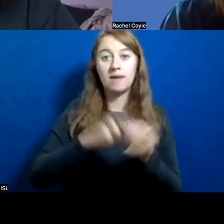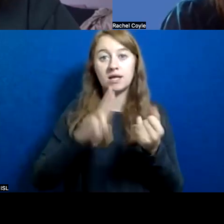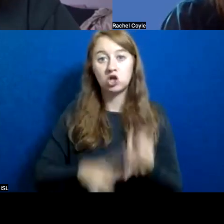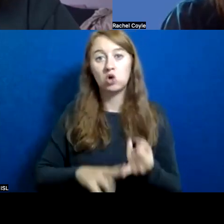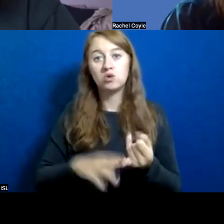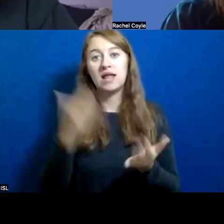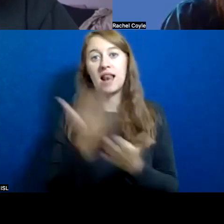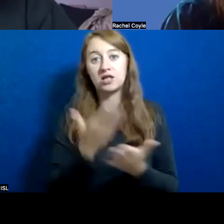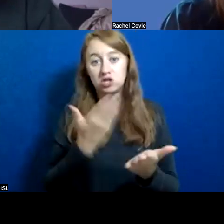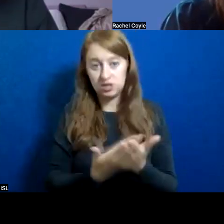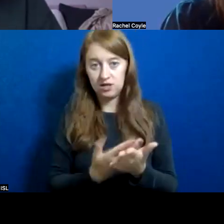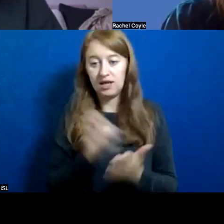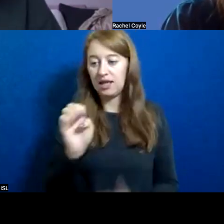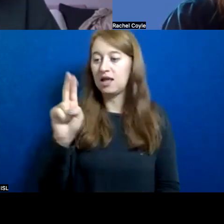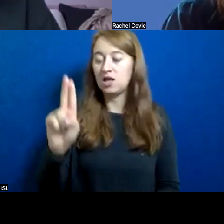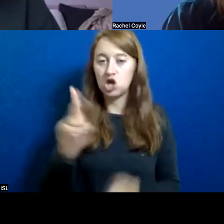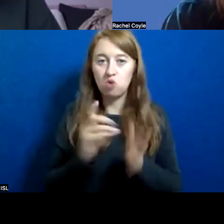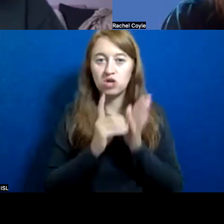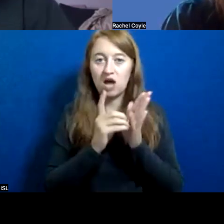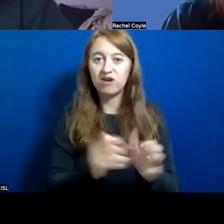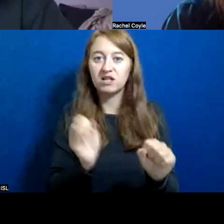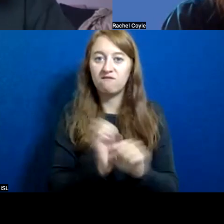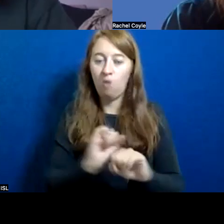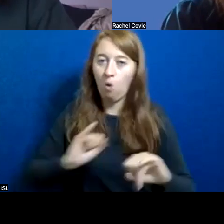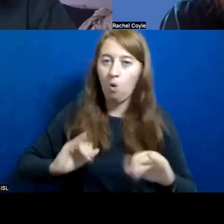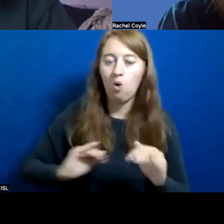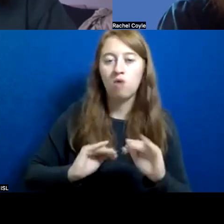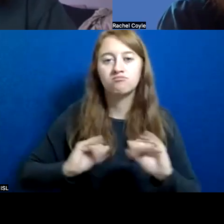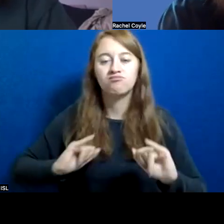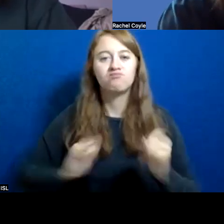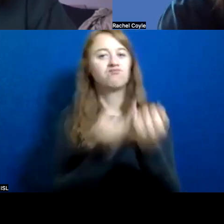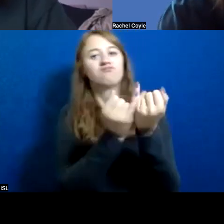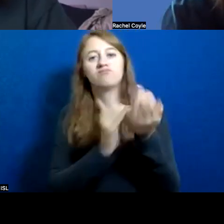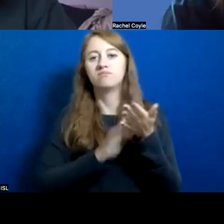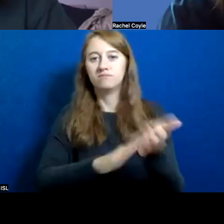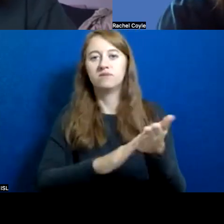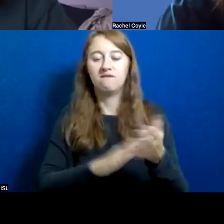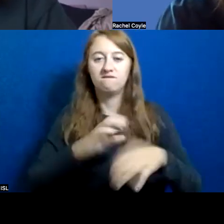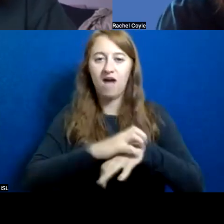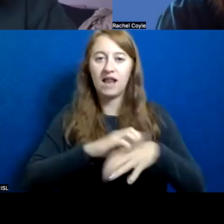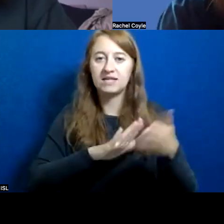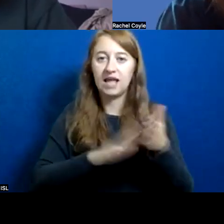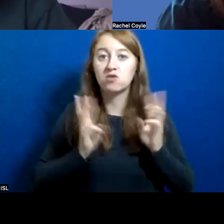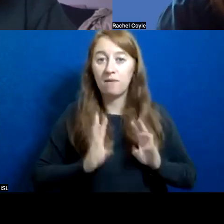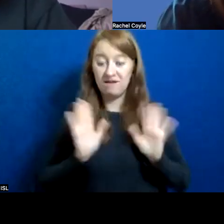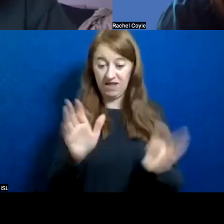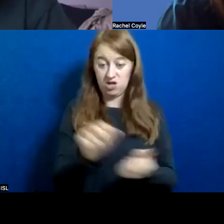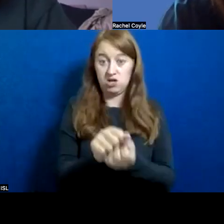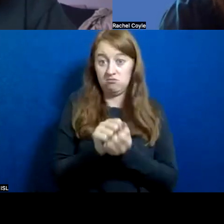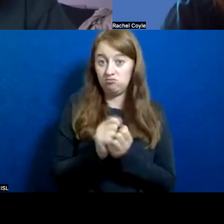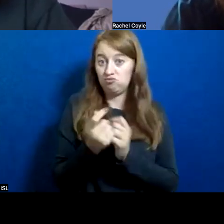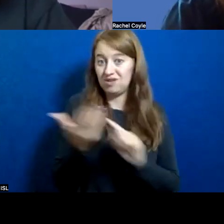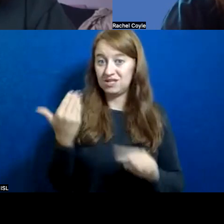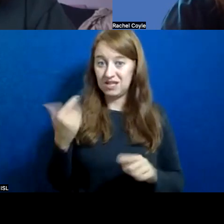EU directive on combating violence against women and domestic violence was adopted recently, and some provision of